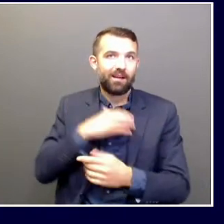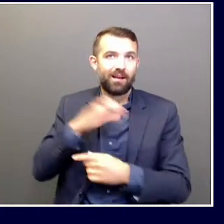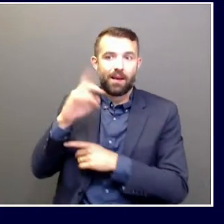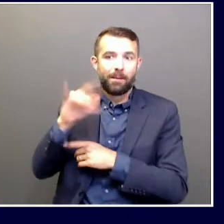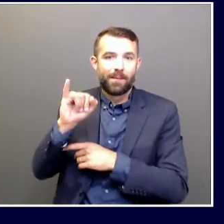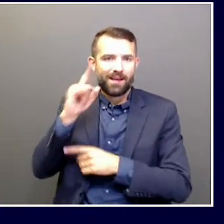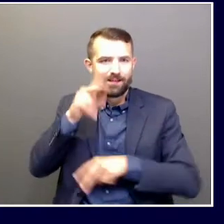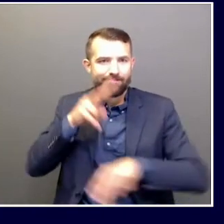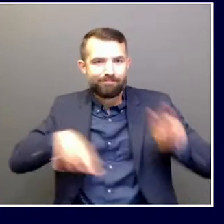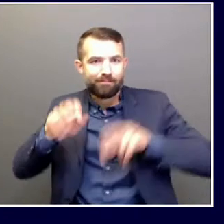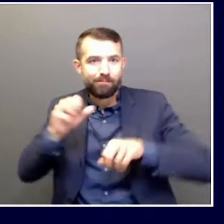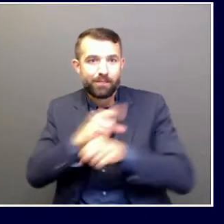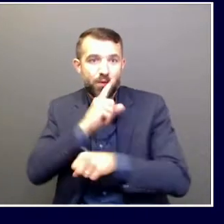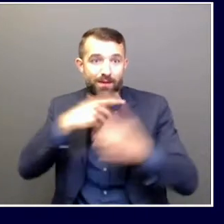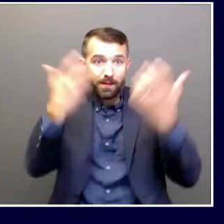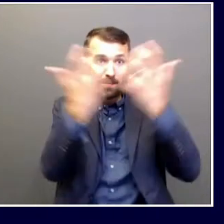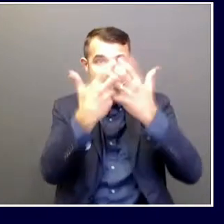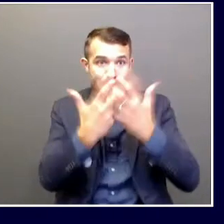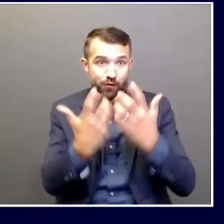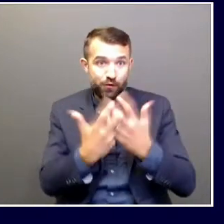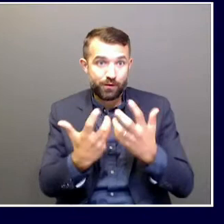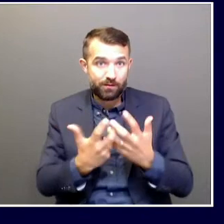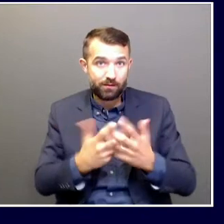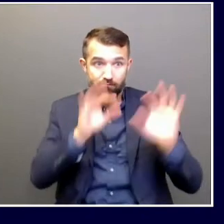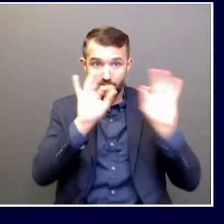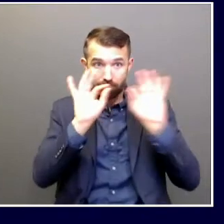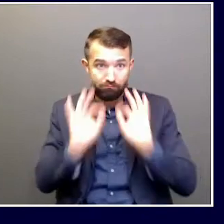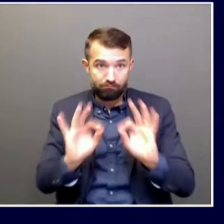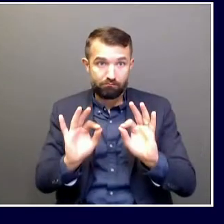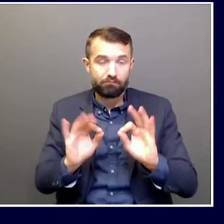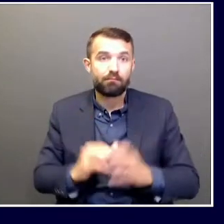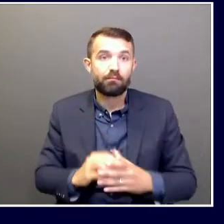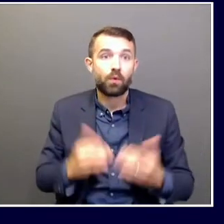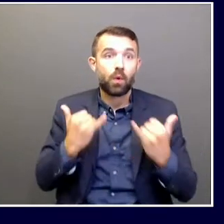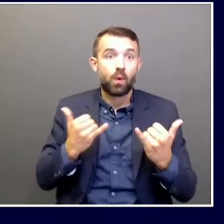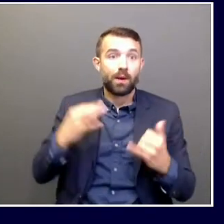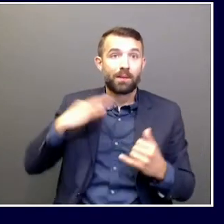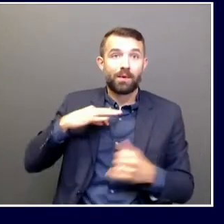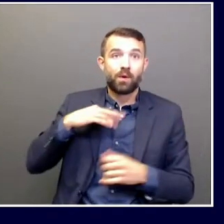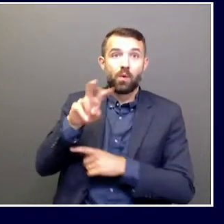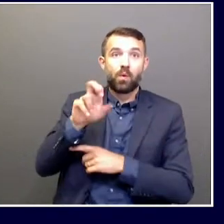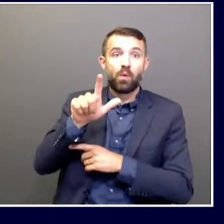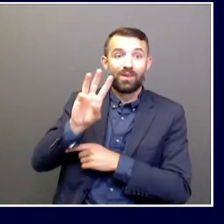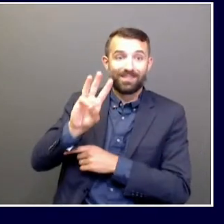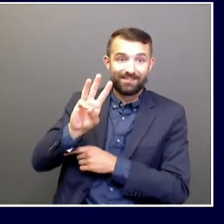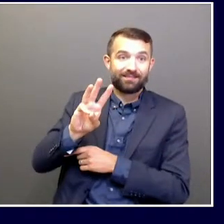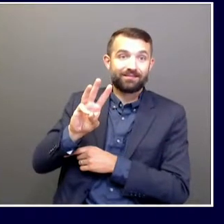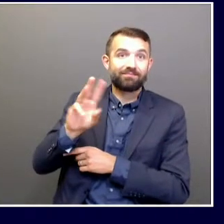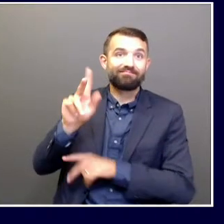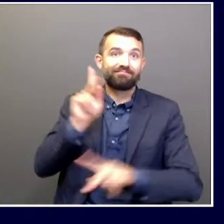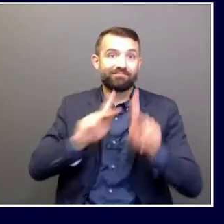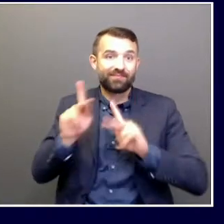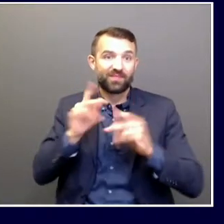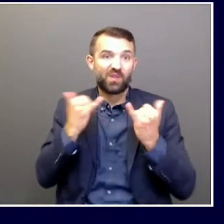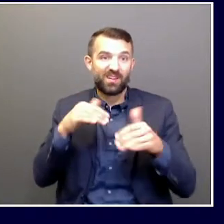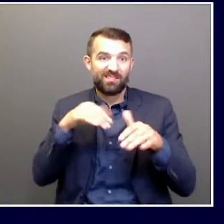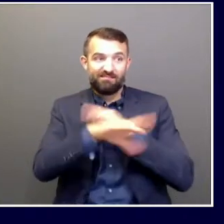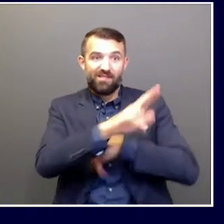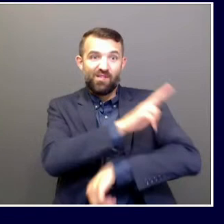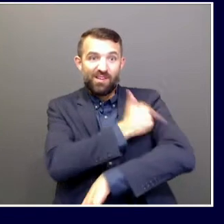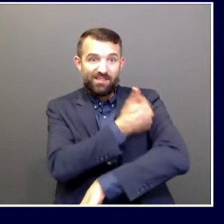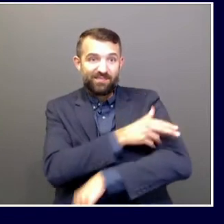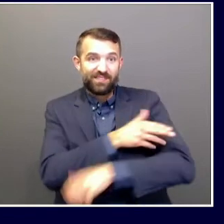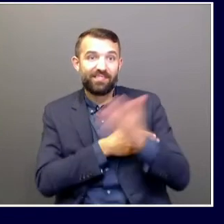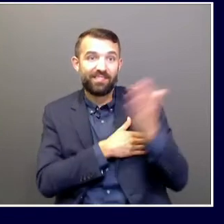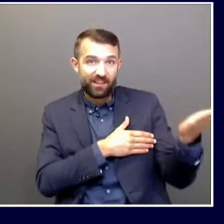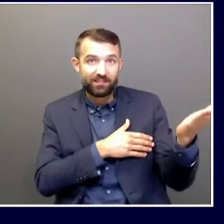are 226 people hospitalized with COVID-19. As the governor mentioned, 88 of those